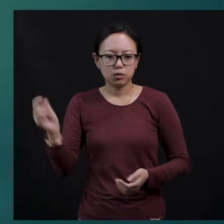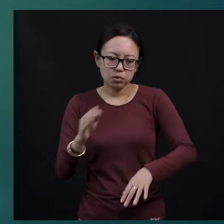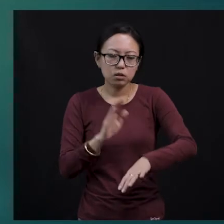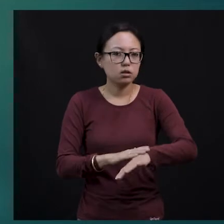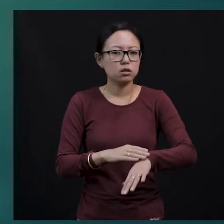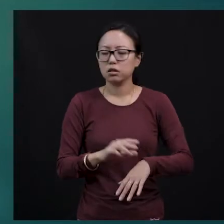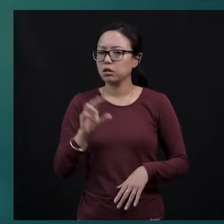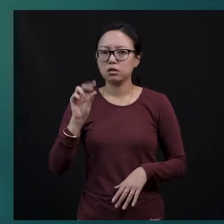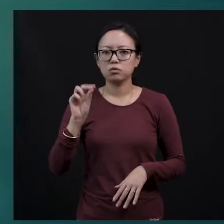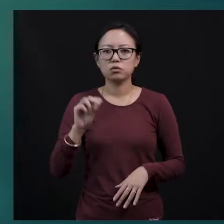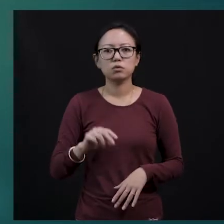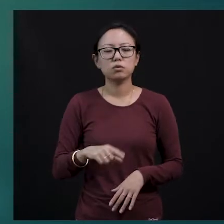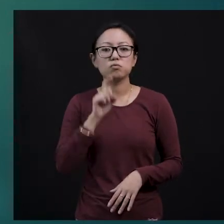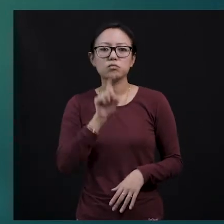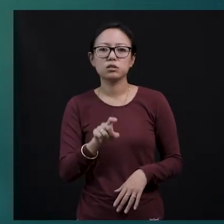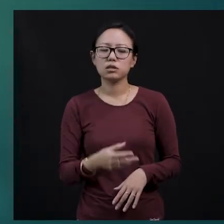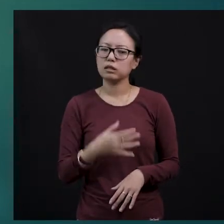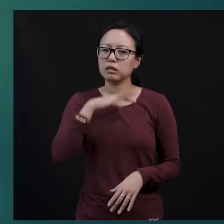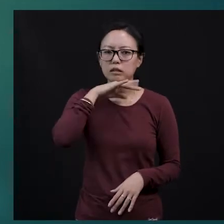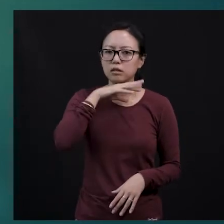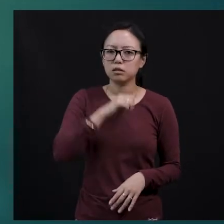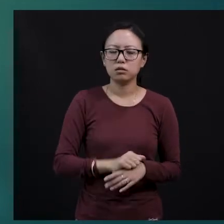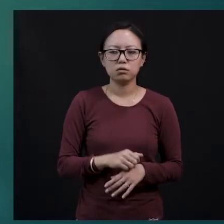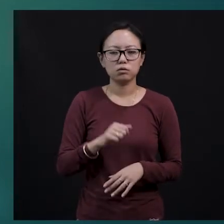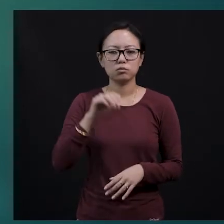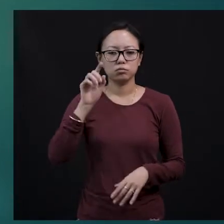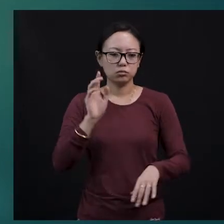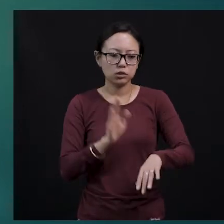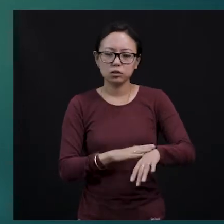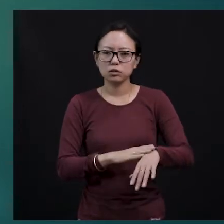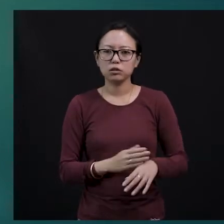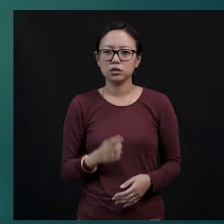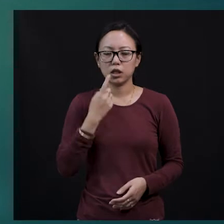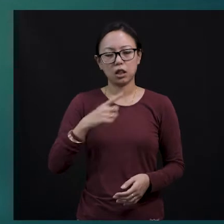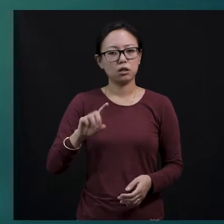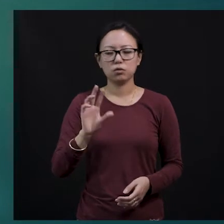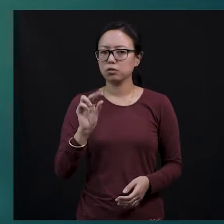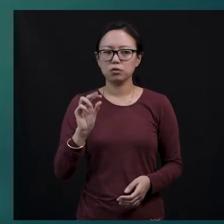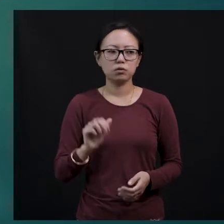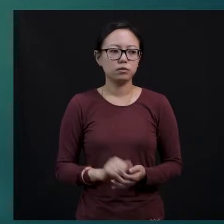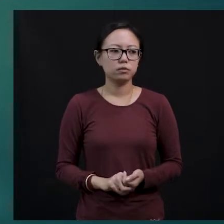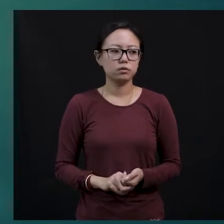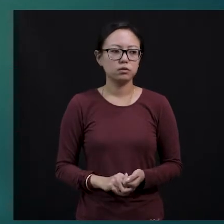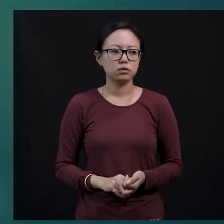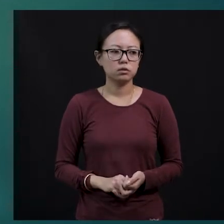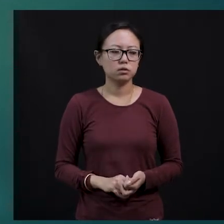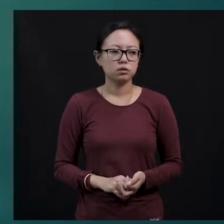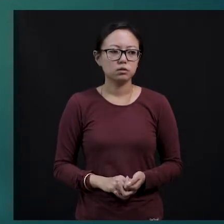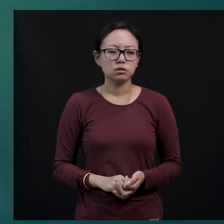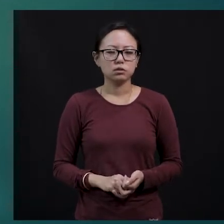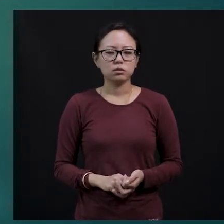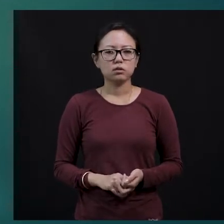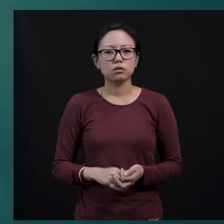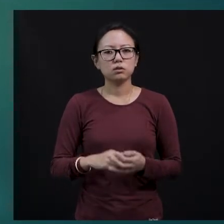woman, he founded Satya Sadhak Samaj, and it was a group whose main aim was to literate the Hindu Shudra.